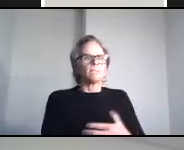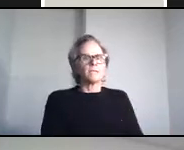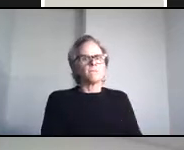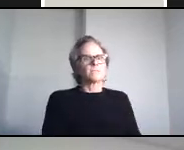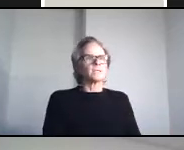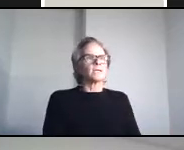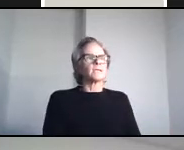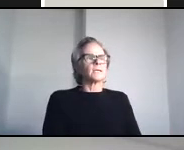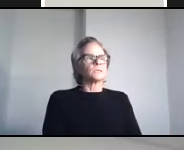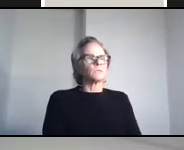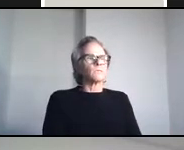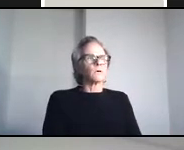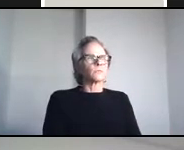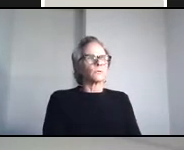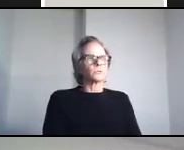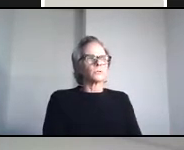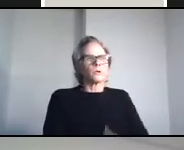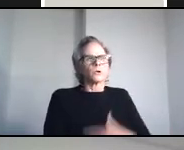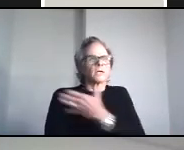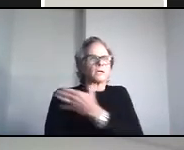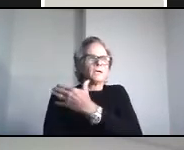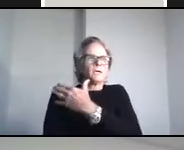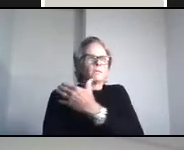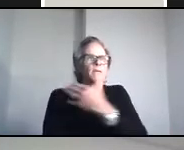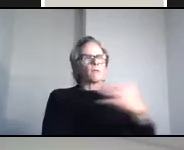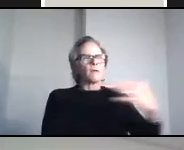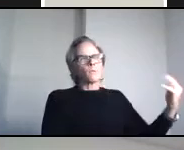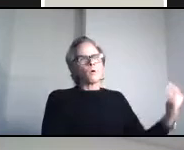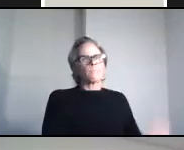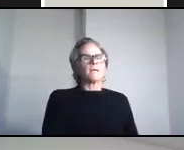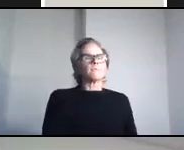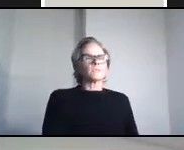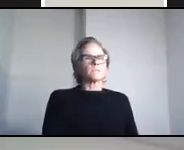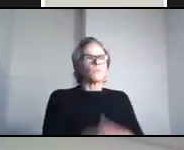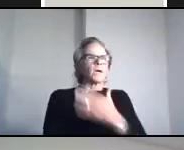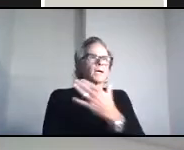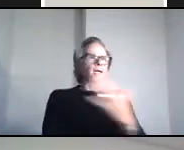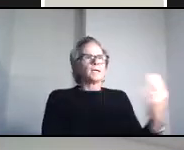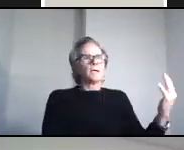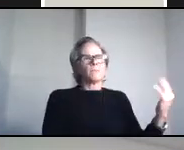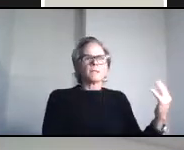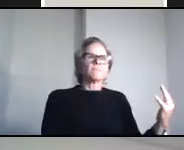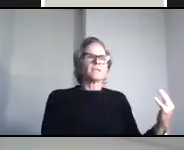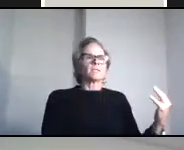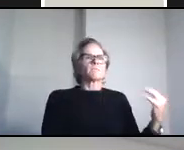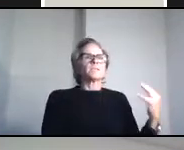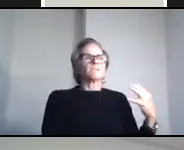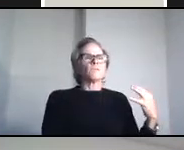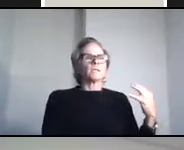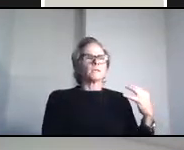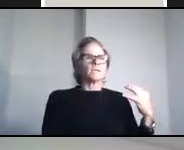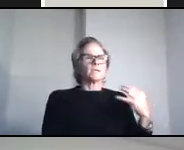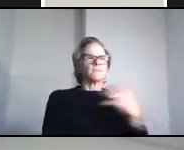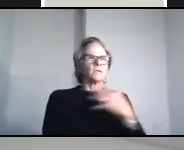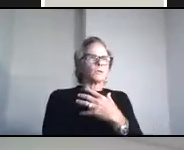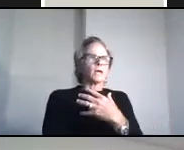we have been investigating as we've gone through. So we're looking at panoramic wallpapers as a way, a relatively inexpensive